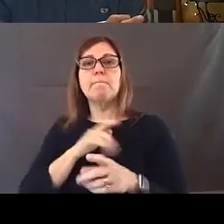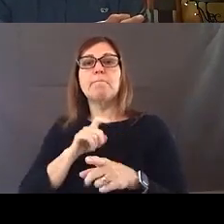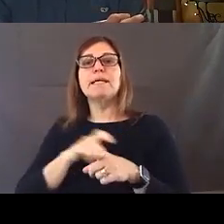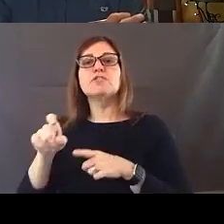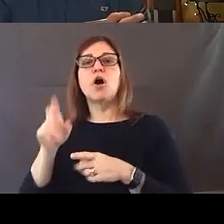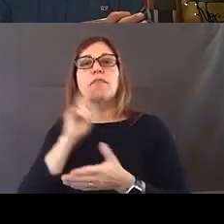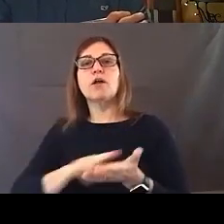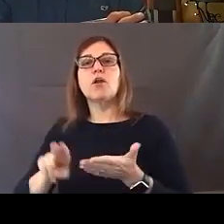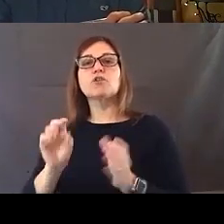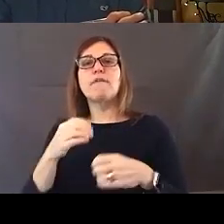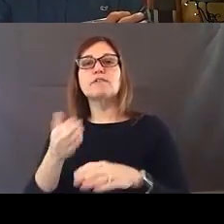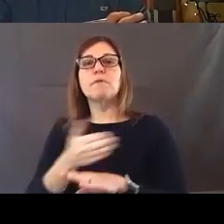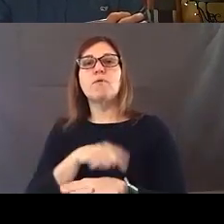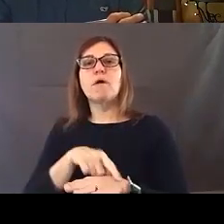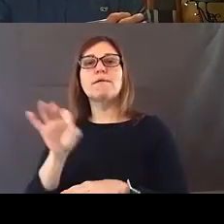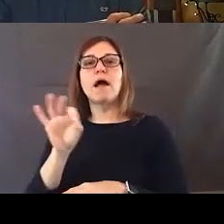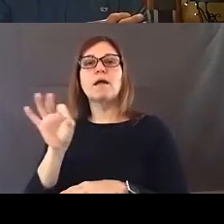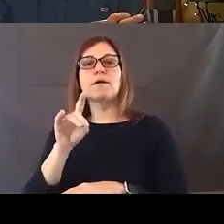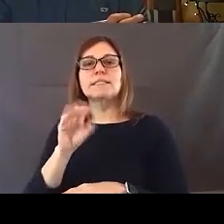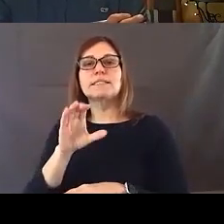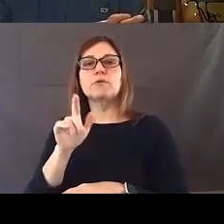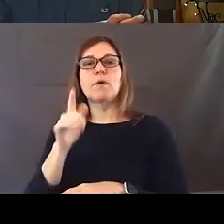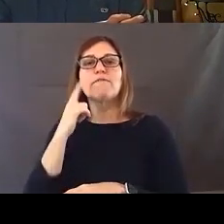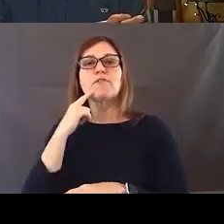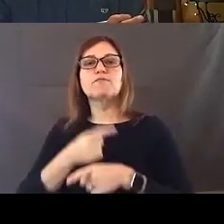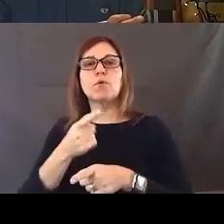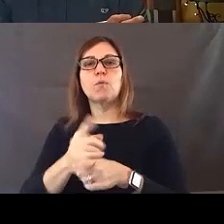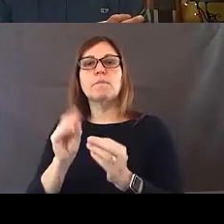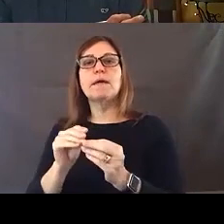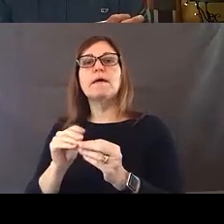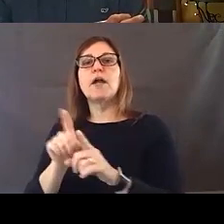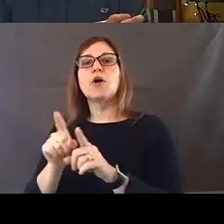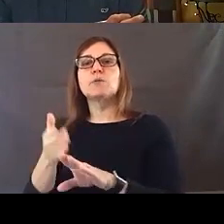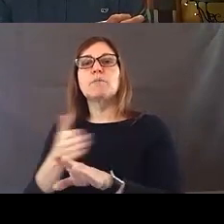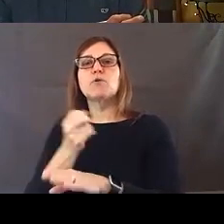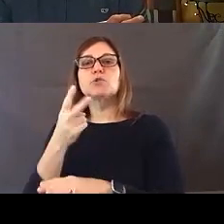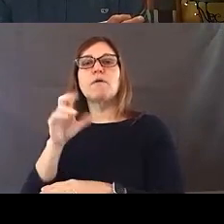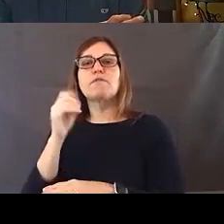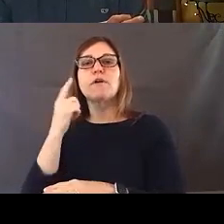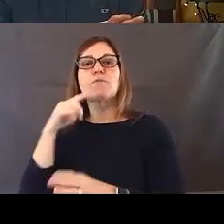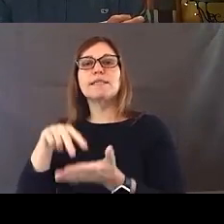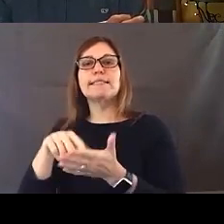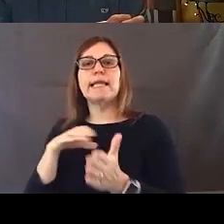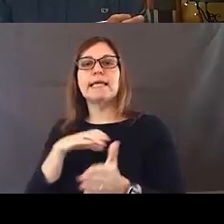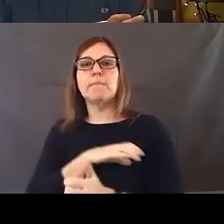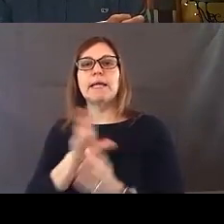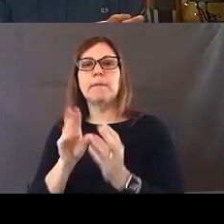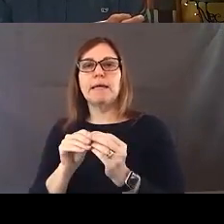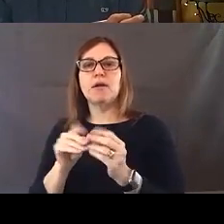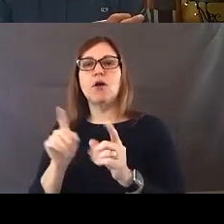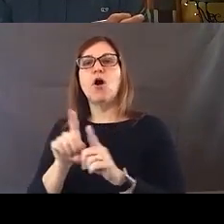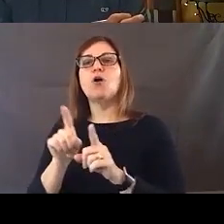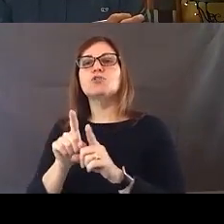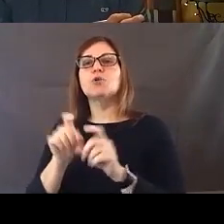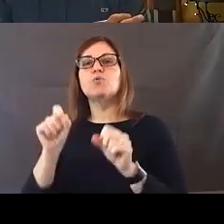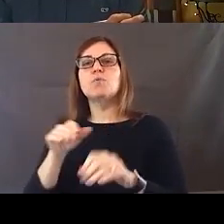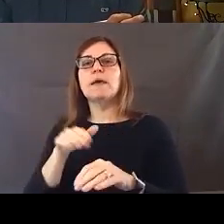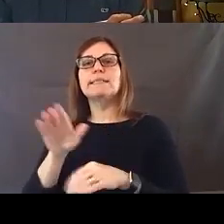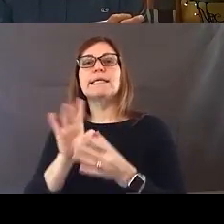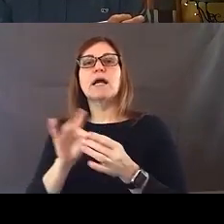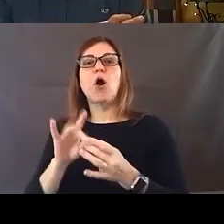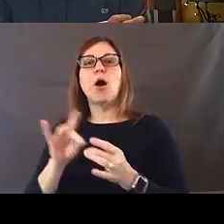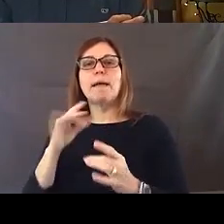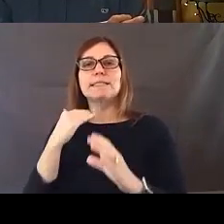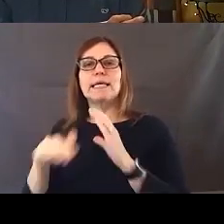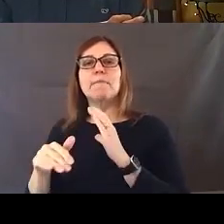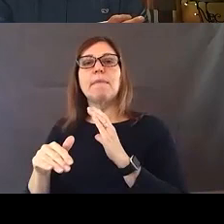December 21st for the regular meeting and before 12:30 p.m. for the standing committees meeting. You may also send comments via email to